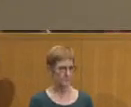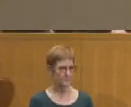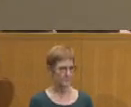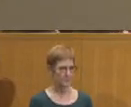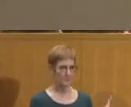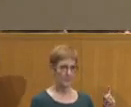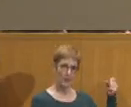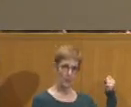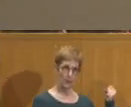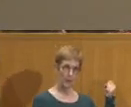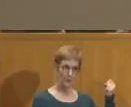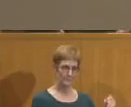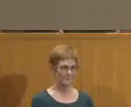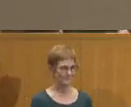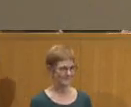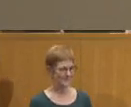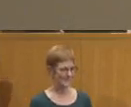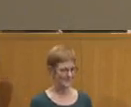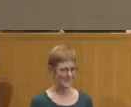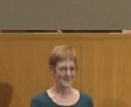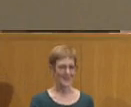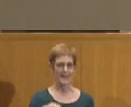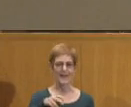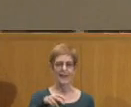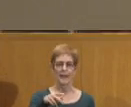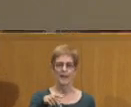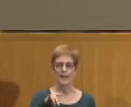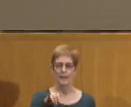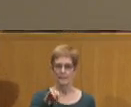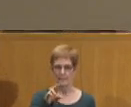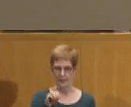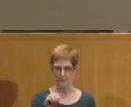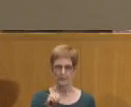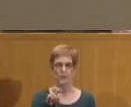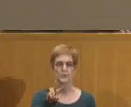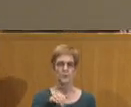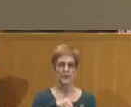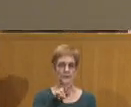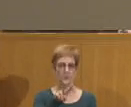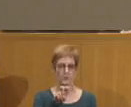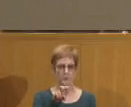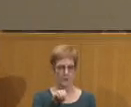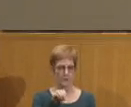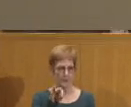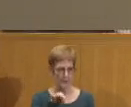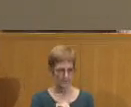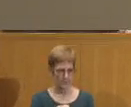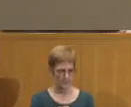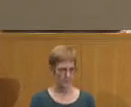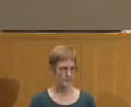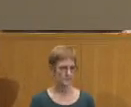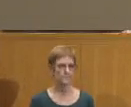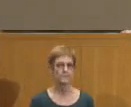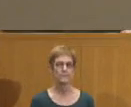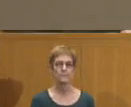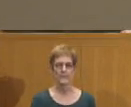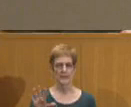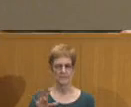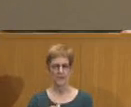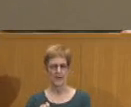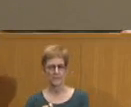32,167 votes, and 124 write-ins. For the City of Charlotte City Council District